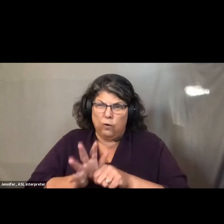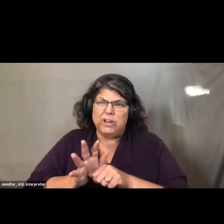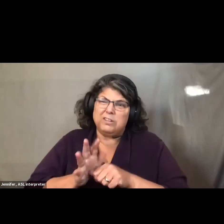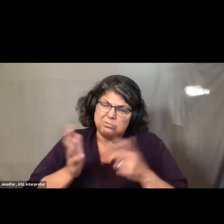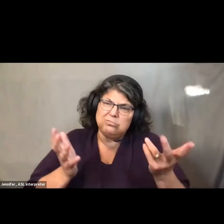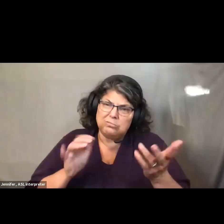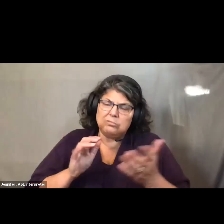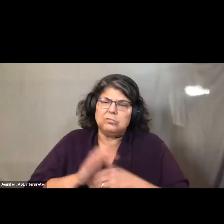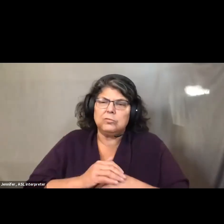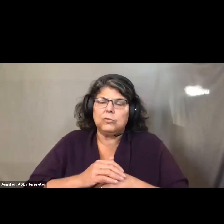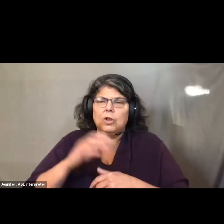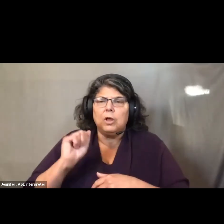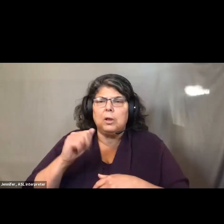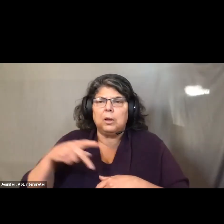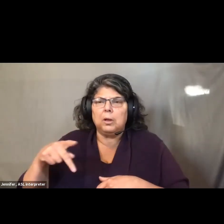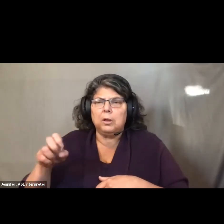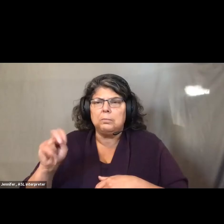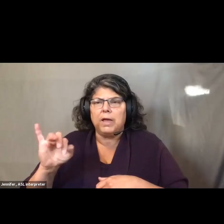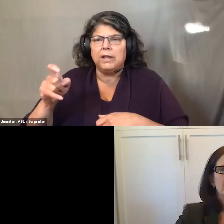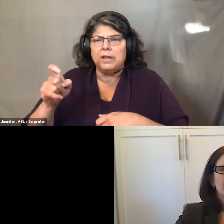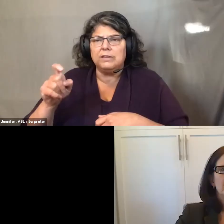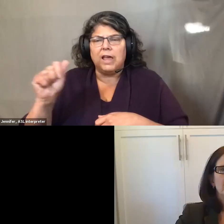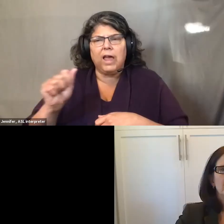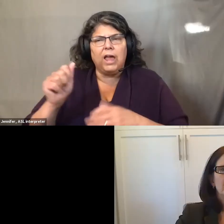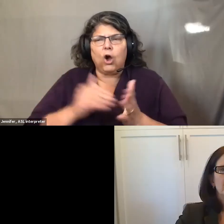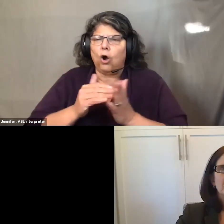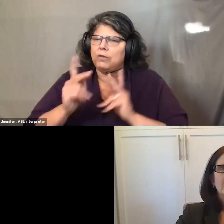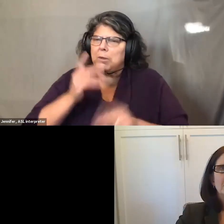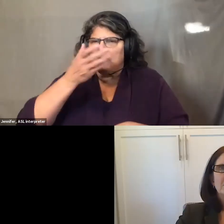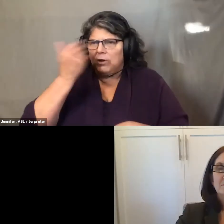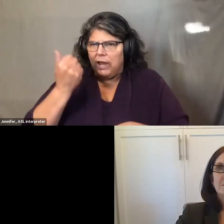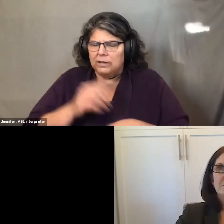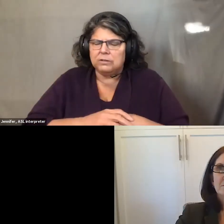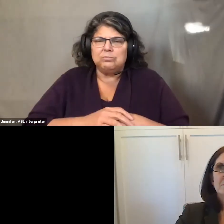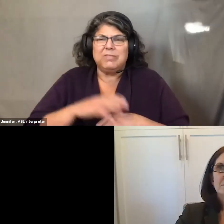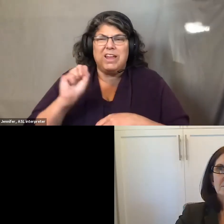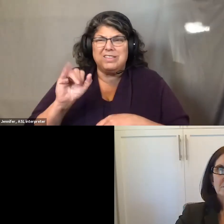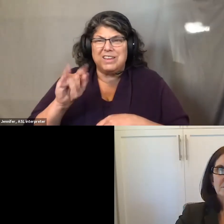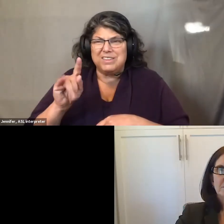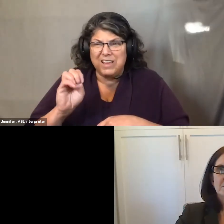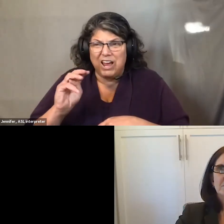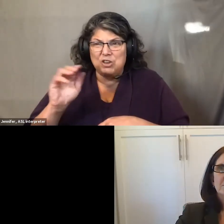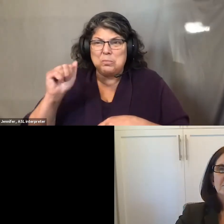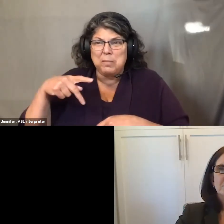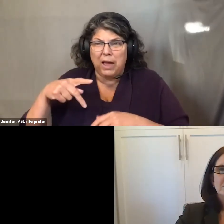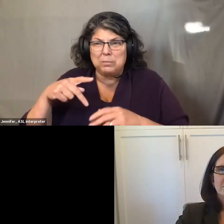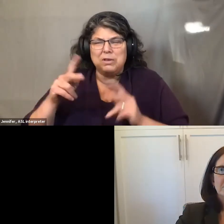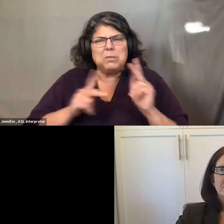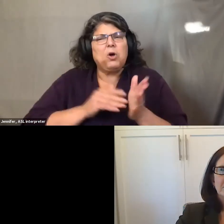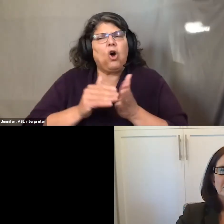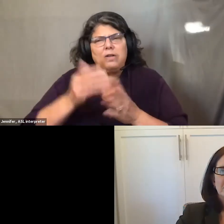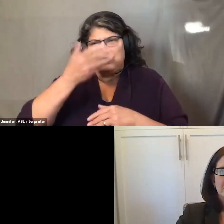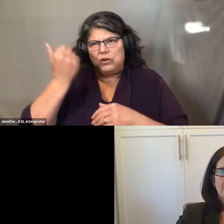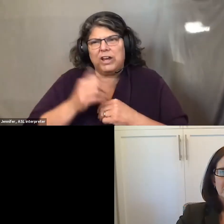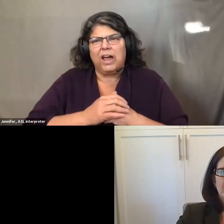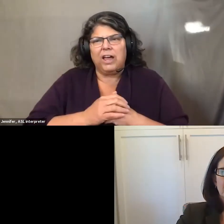I'd say Appendix A is often forgotten. And then the site map is the other big one. With the site map, we need to see